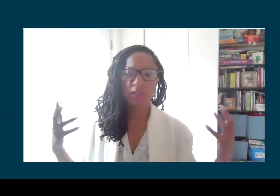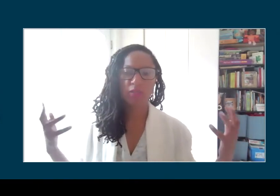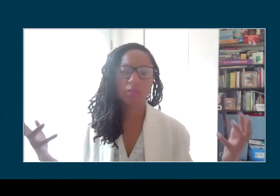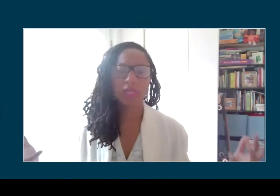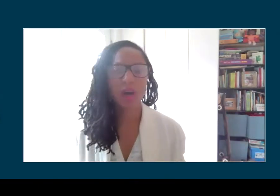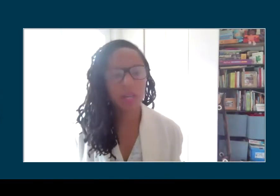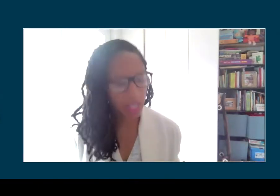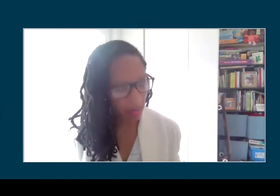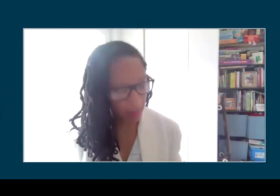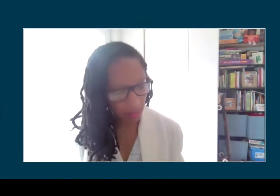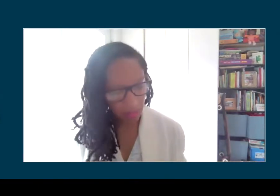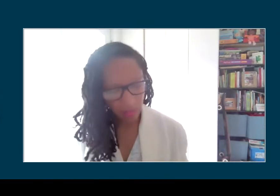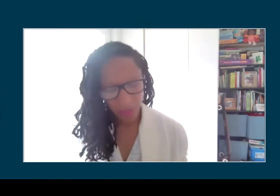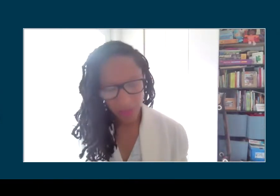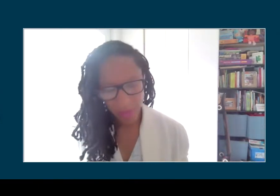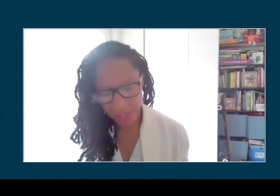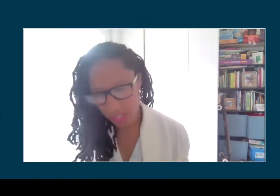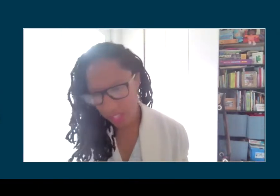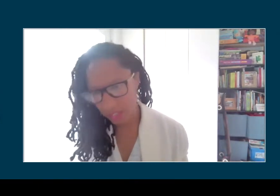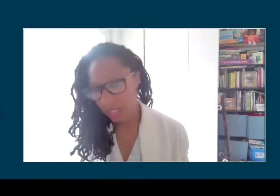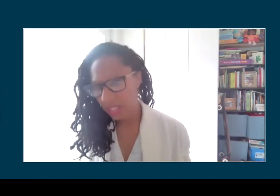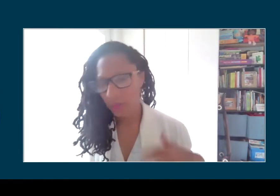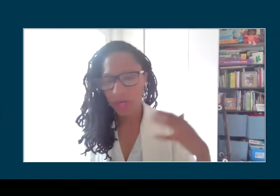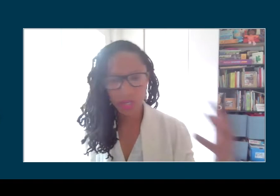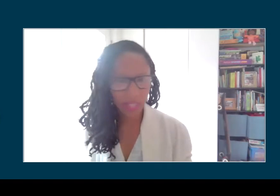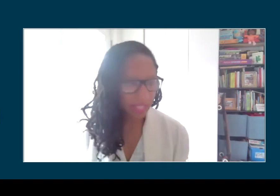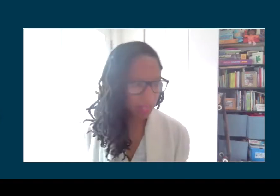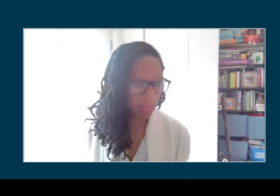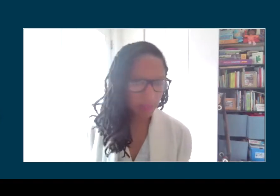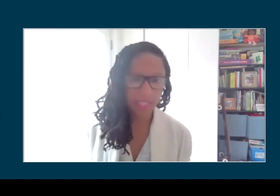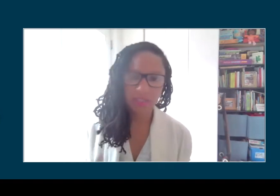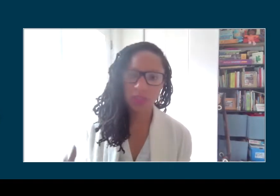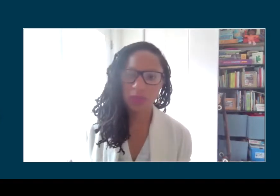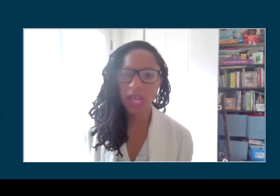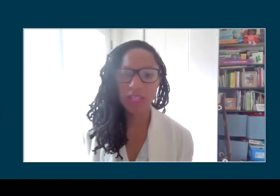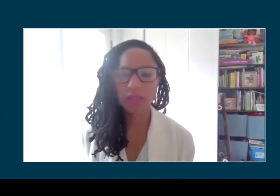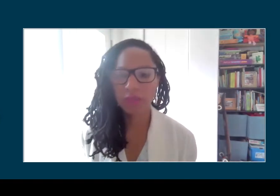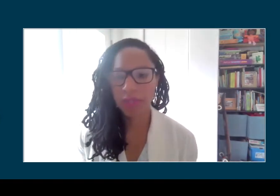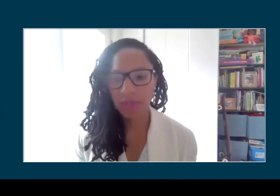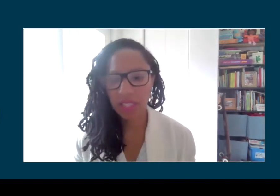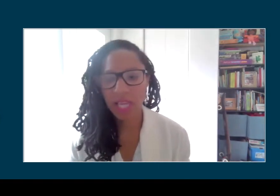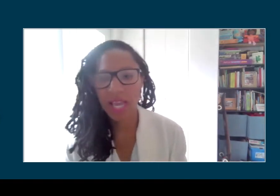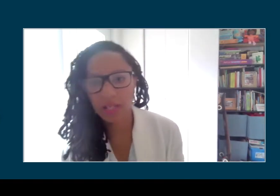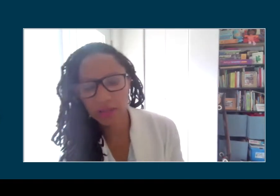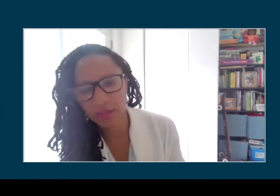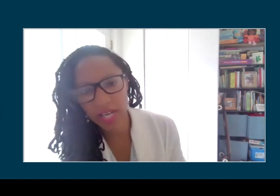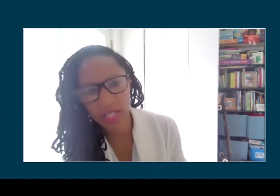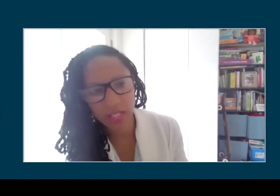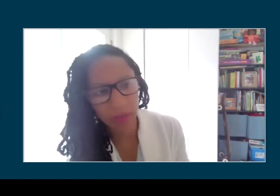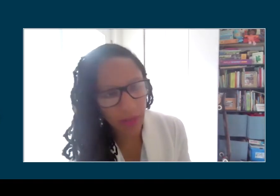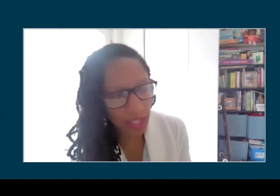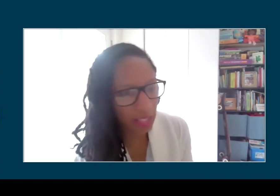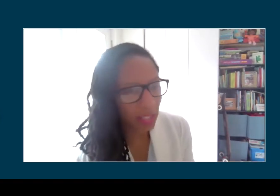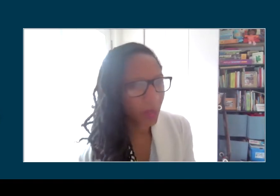we invite you to be on camera. We're imagining that we are in a space together, building and